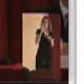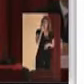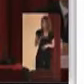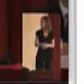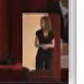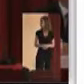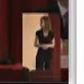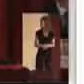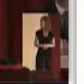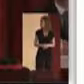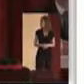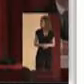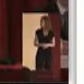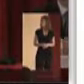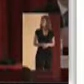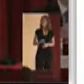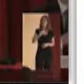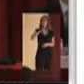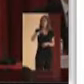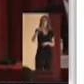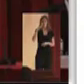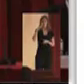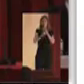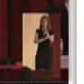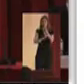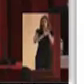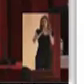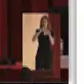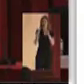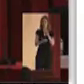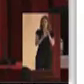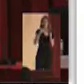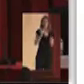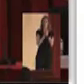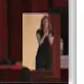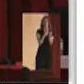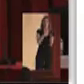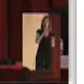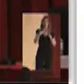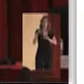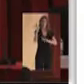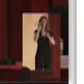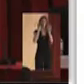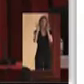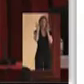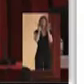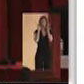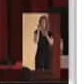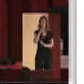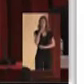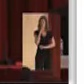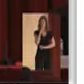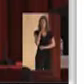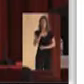in development. And we have seen different strategies on how the information